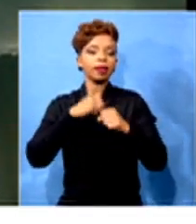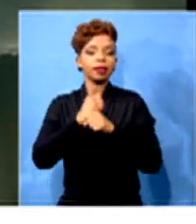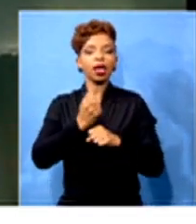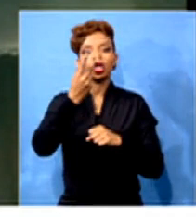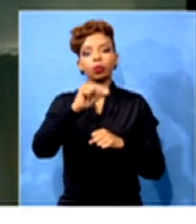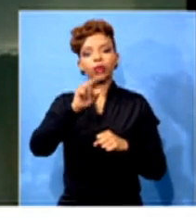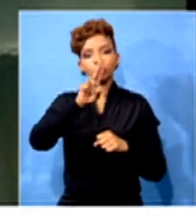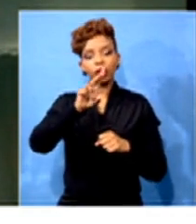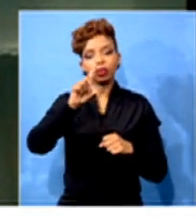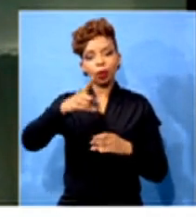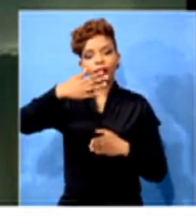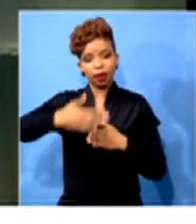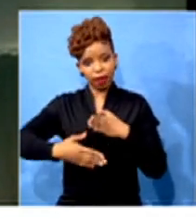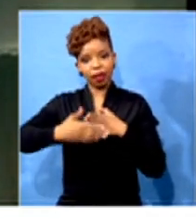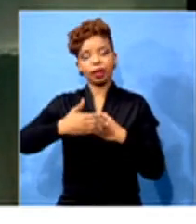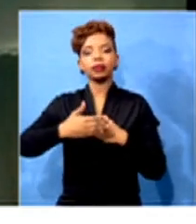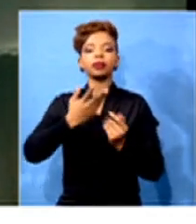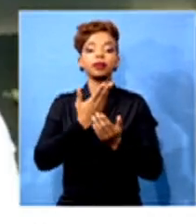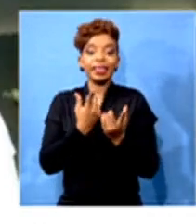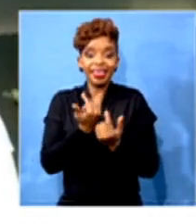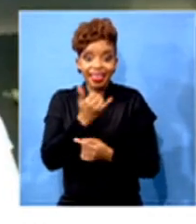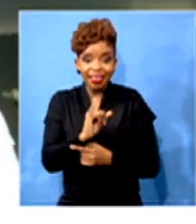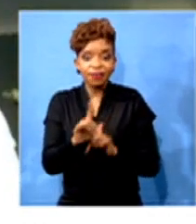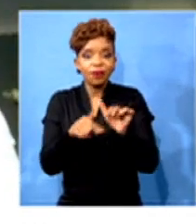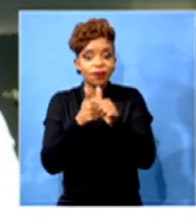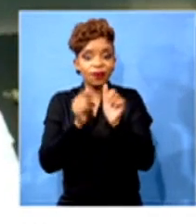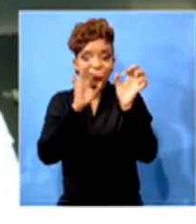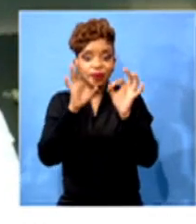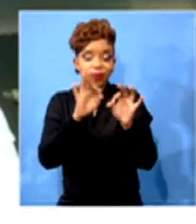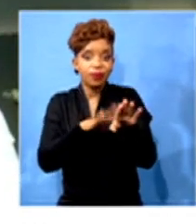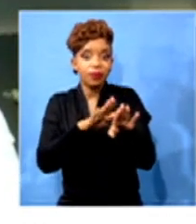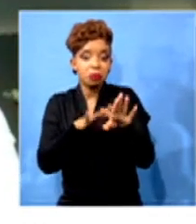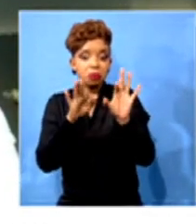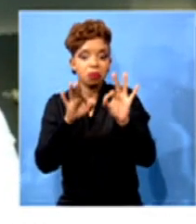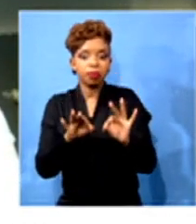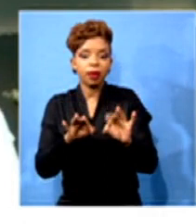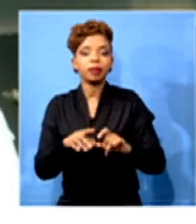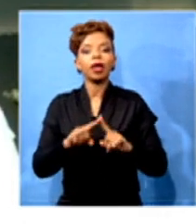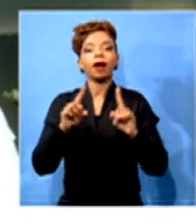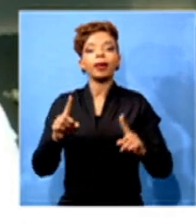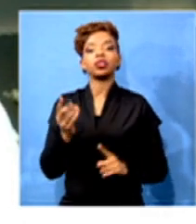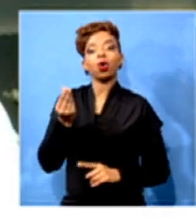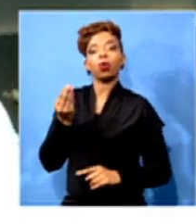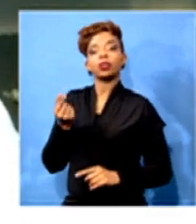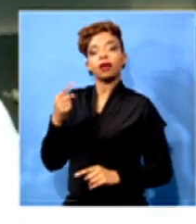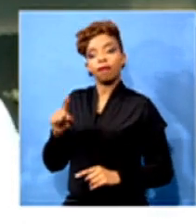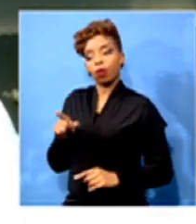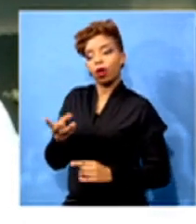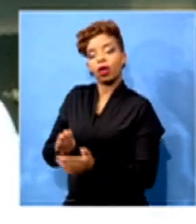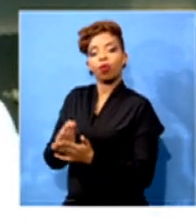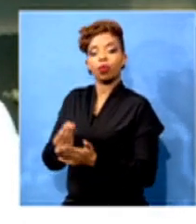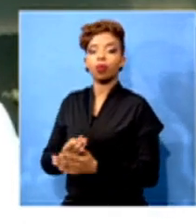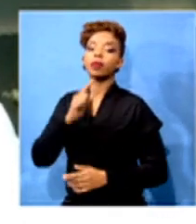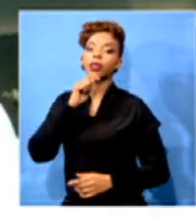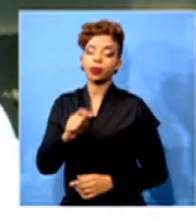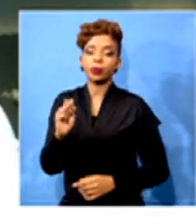if we do those things timeously. Joanne and Calitz, the cost to the economy, of course, is quite large.